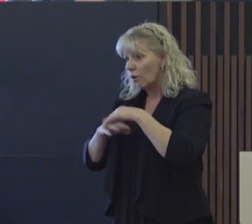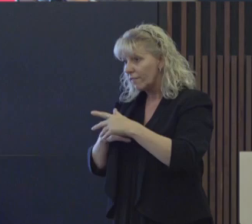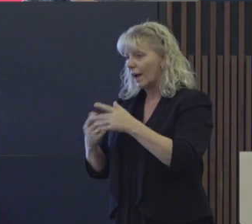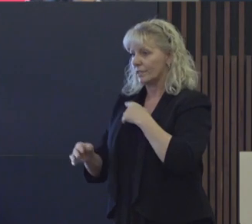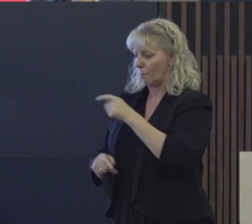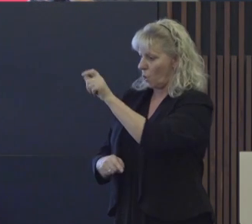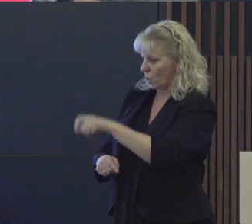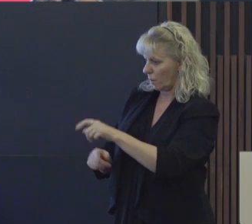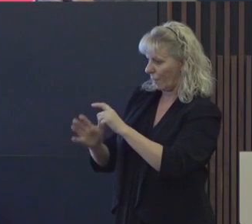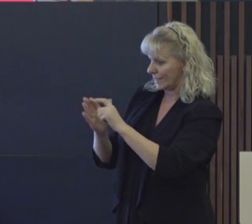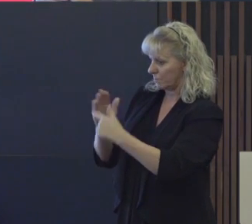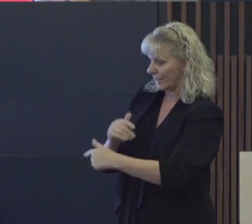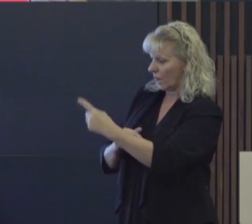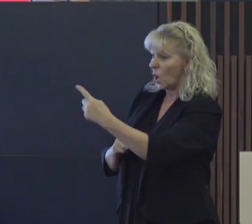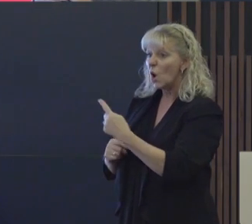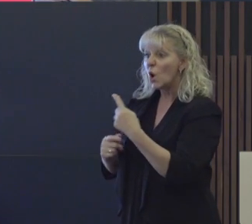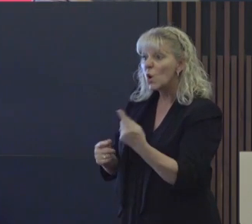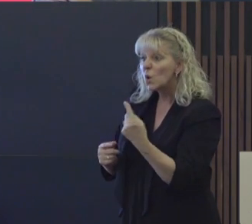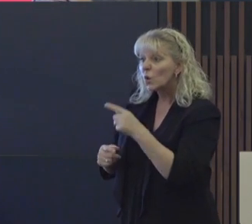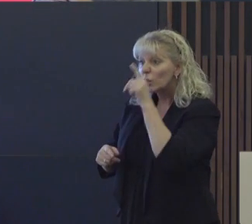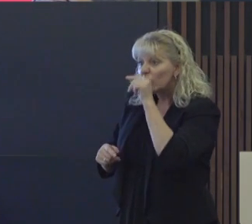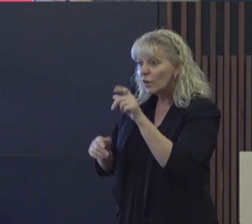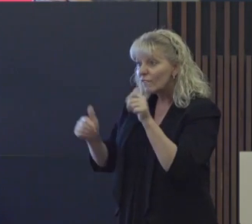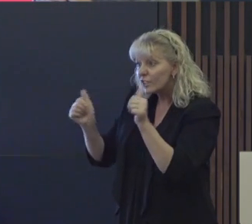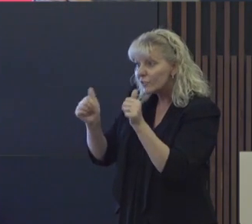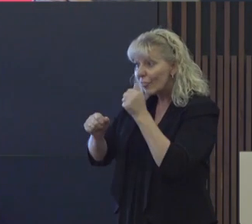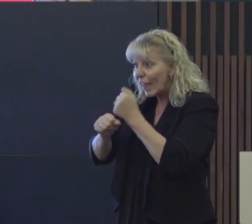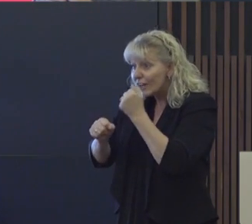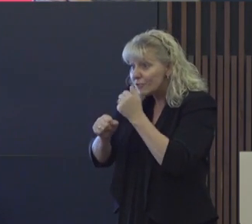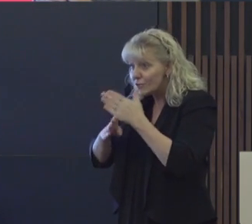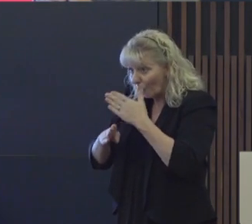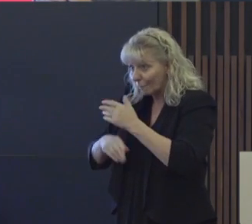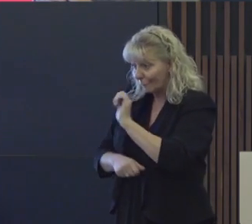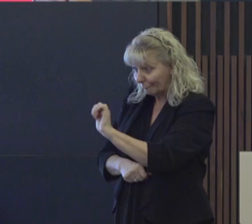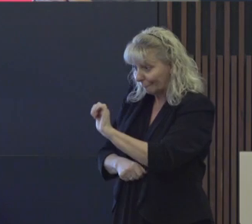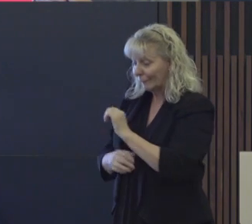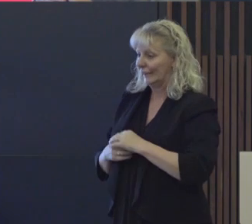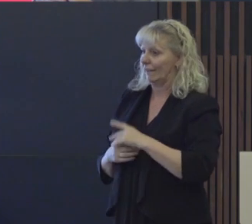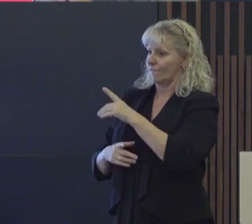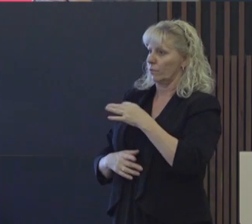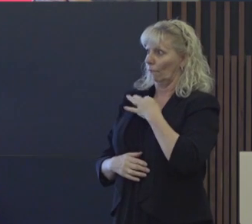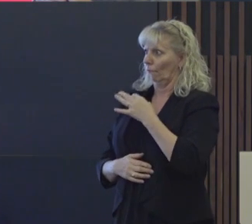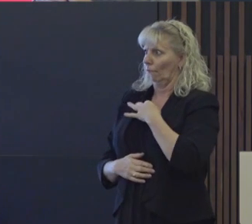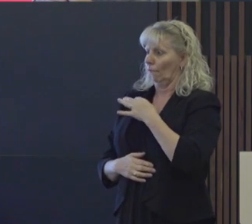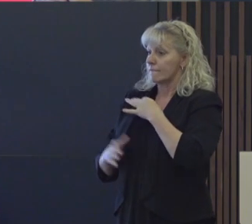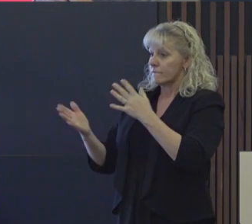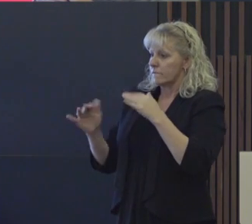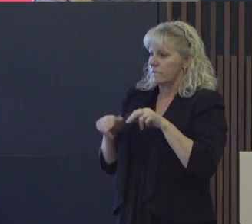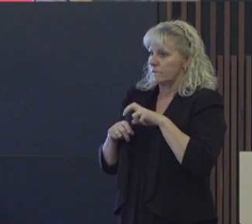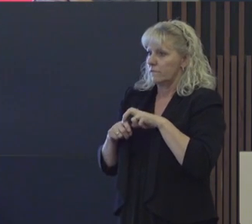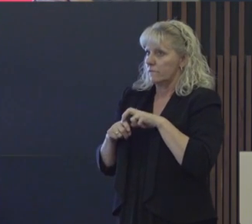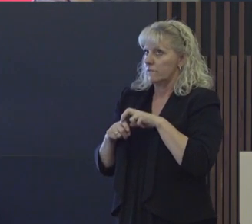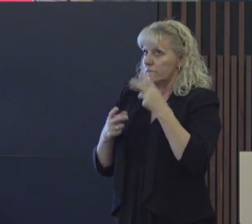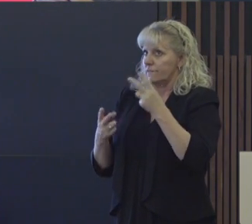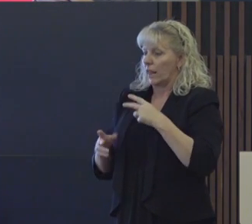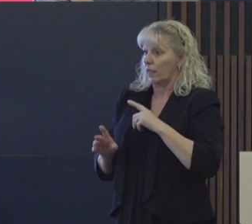is a person with a disability that could do their job, because they get a sense of threat out of that. They don't feel that superiority